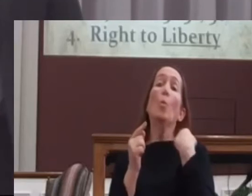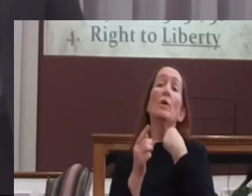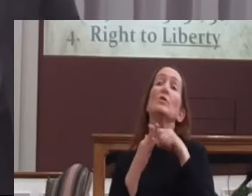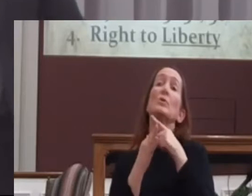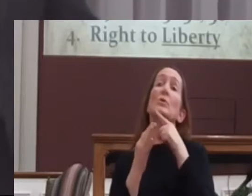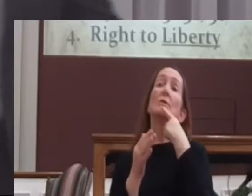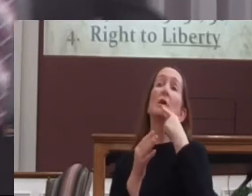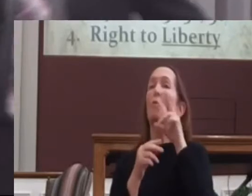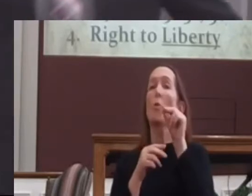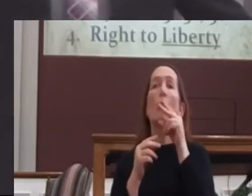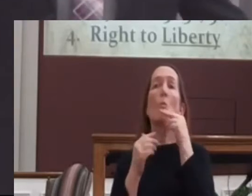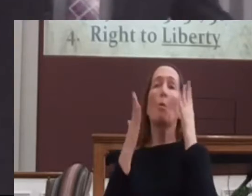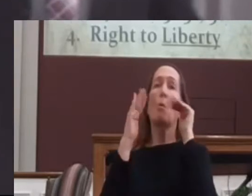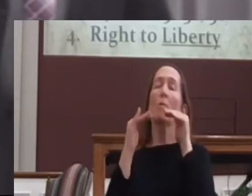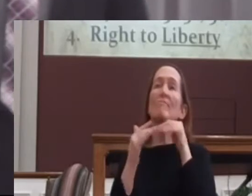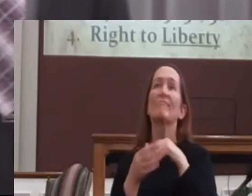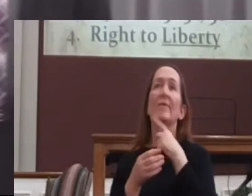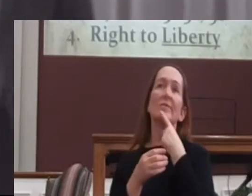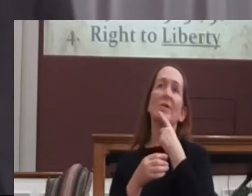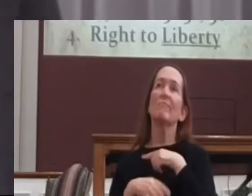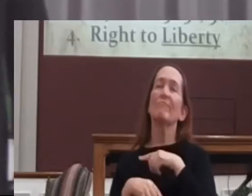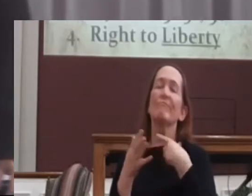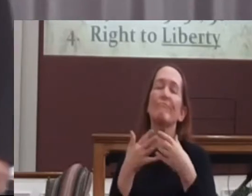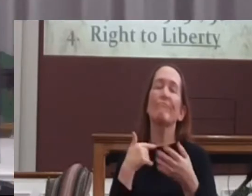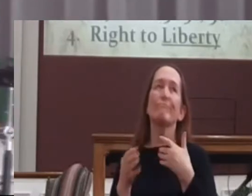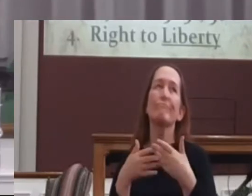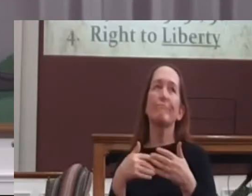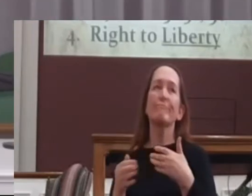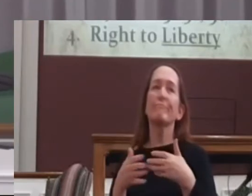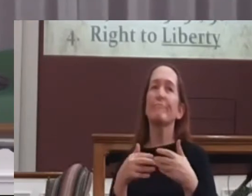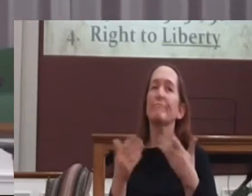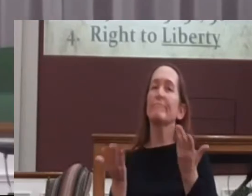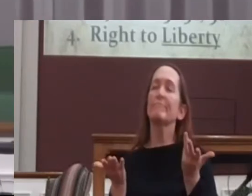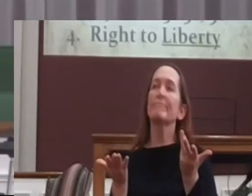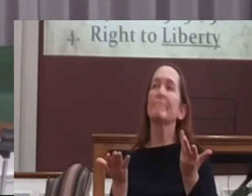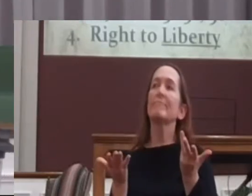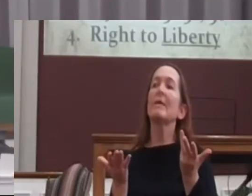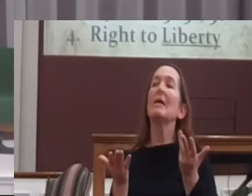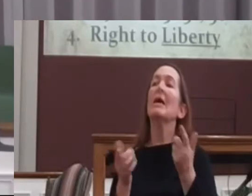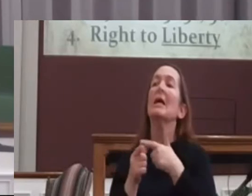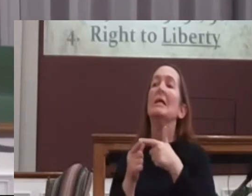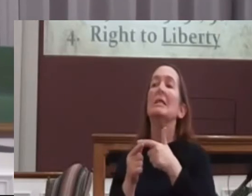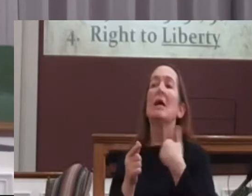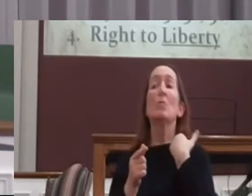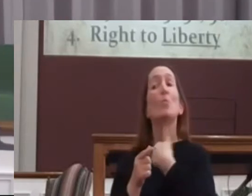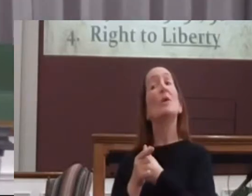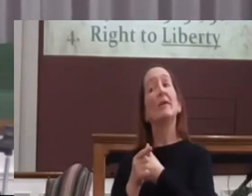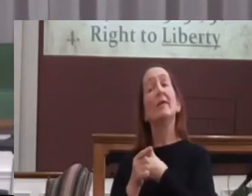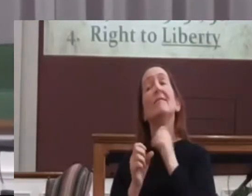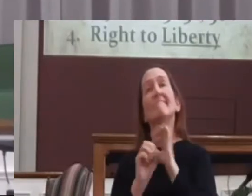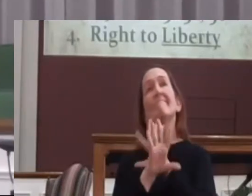Because when we begin to say, well, there's no hope, and what's the use,